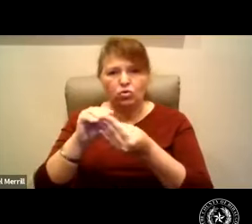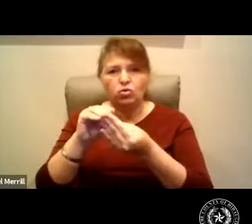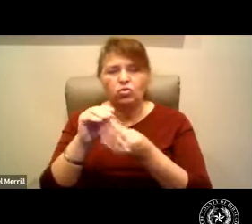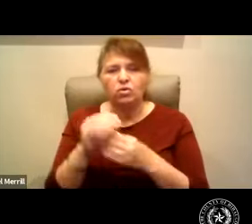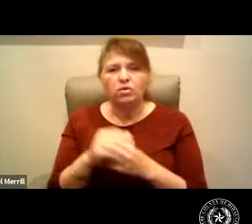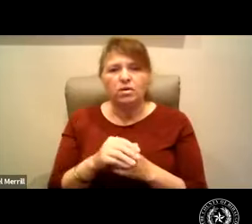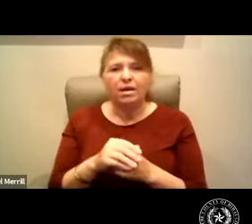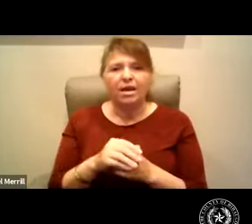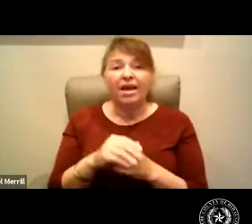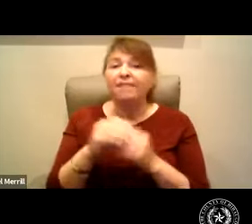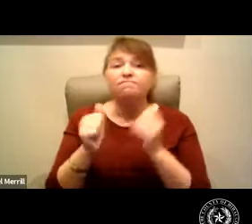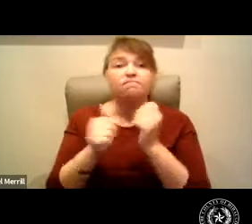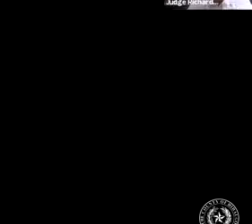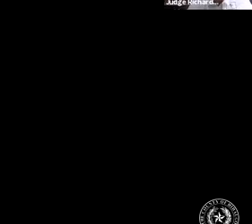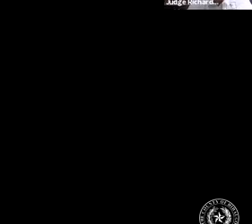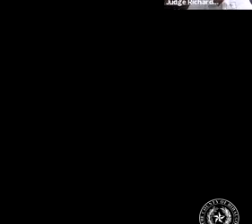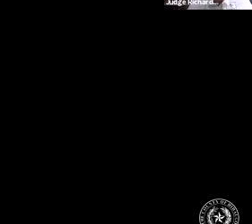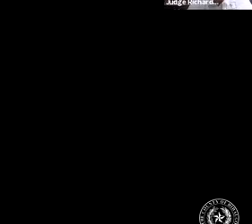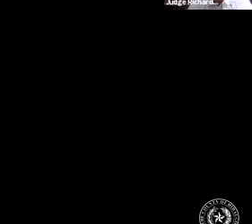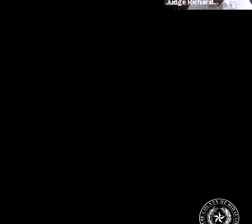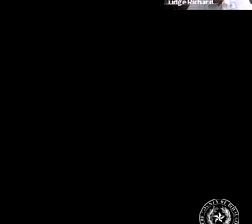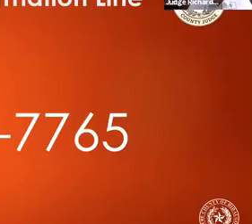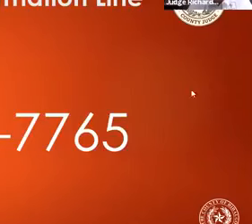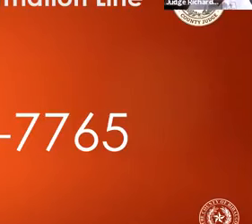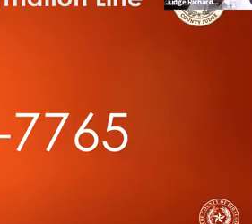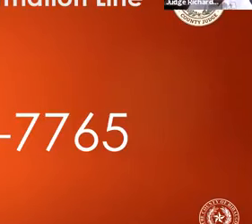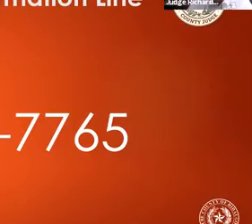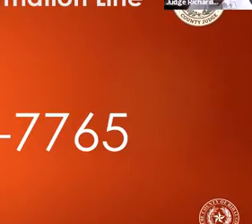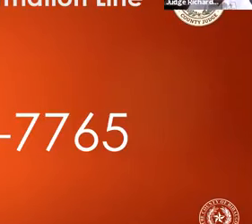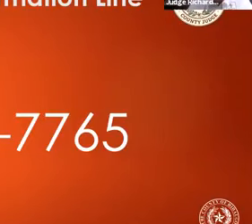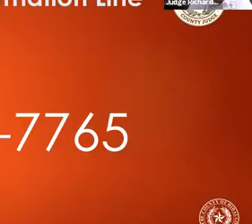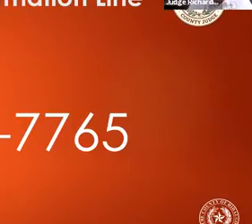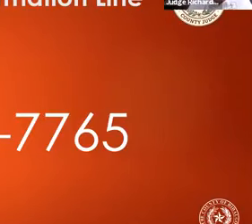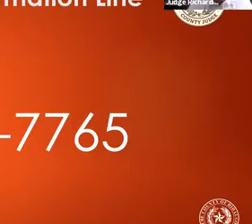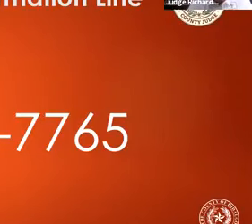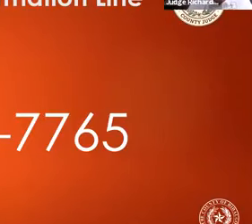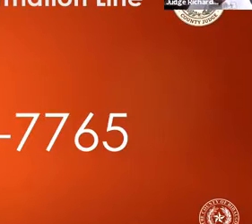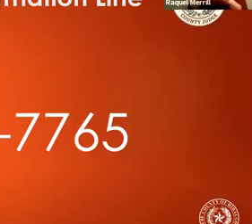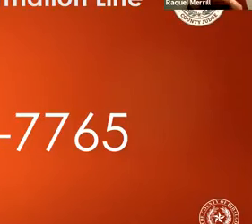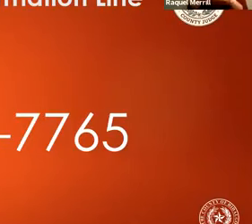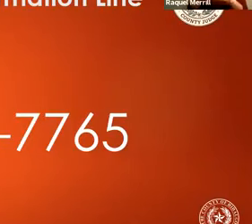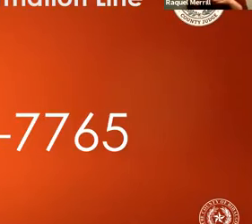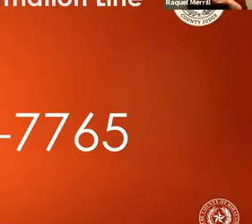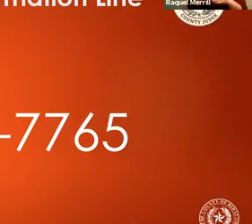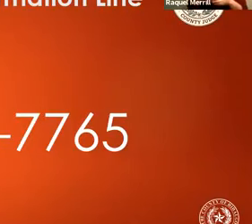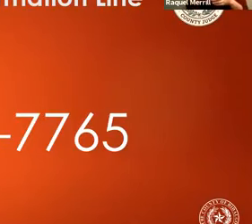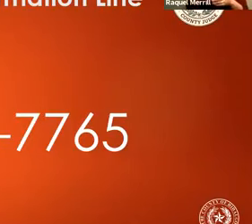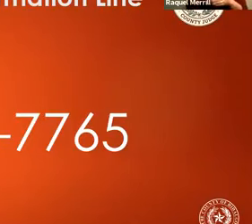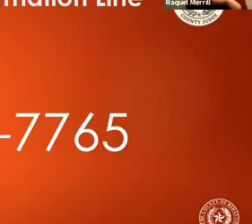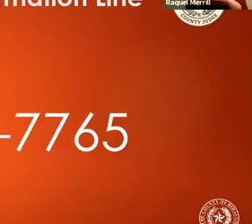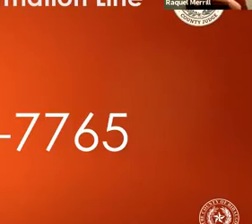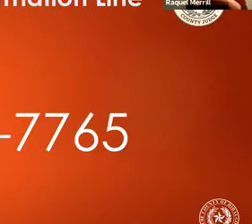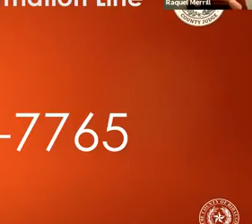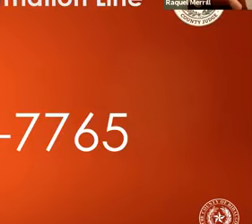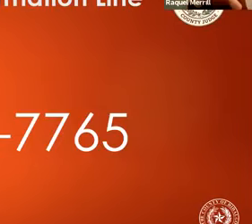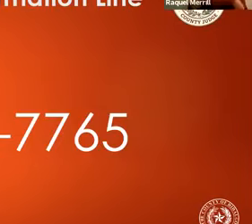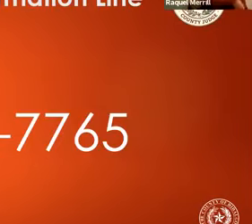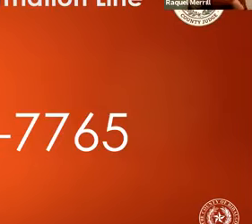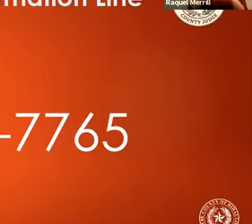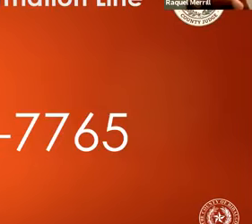And the most important that I can ask you is to be part of the solution, to practice